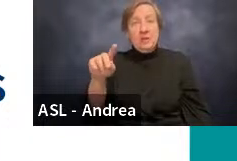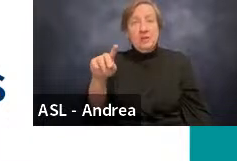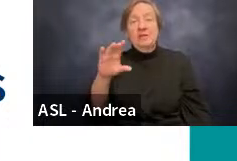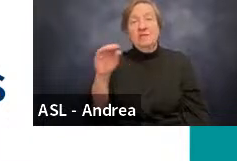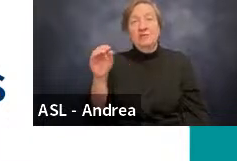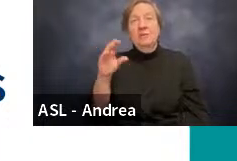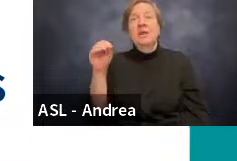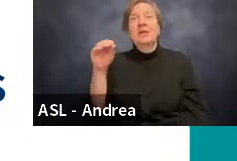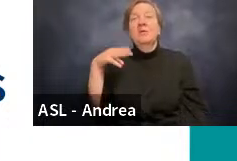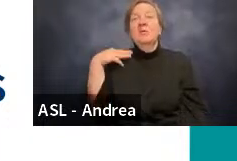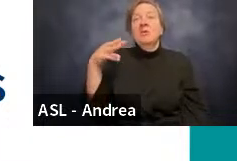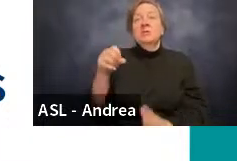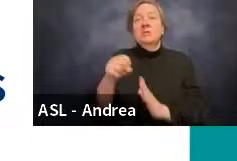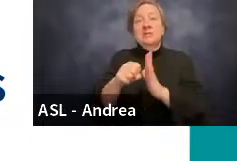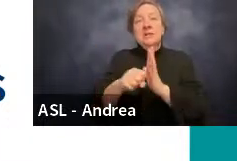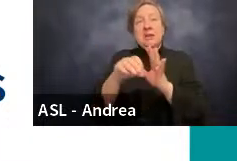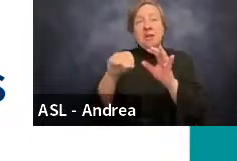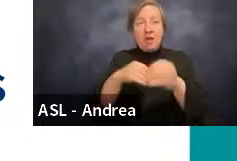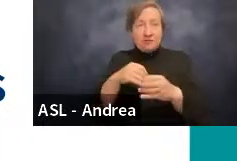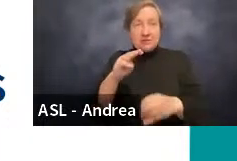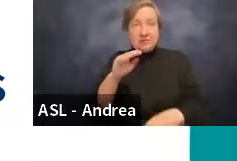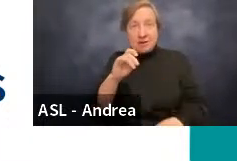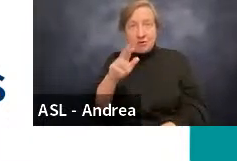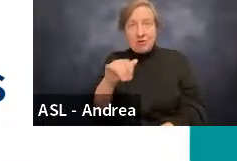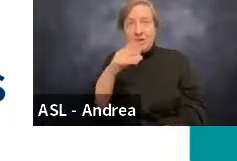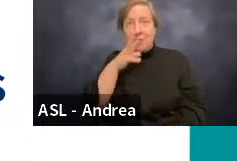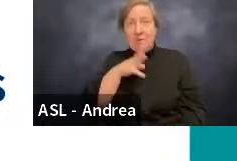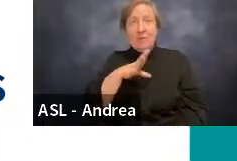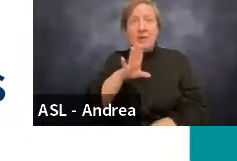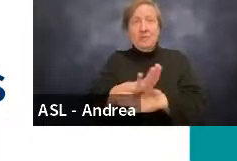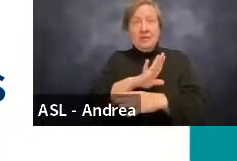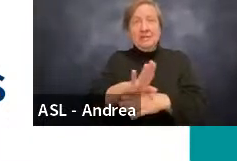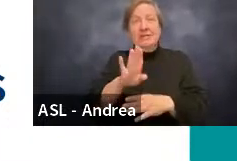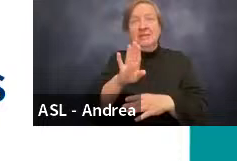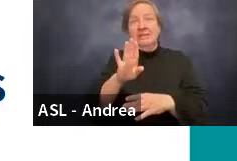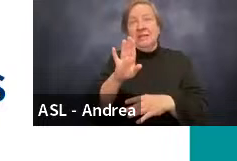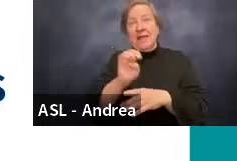Washington State Office of Minority and Women Business Enterprises